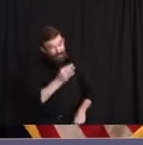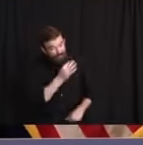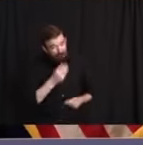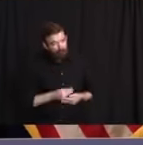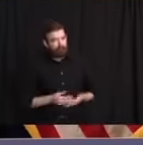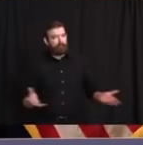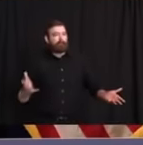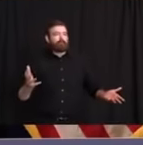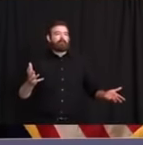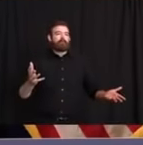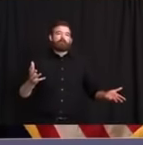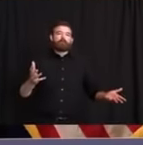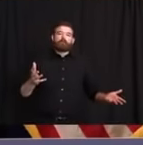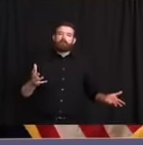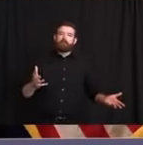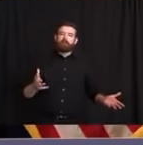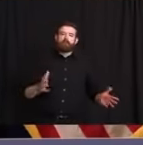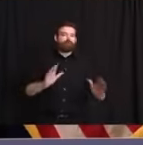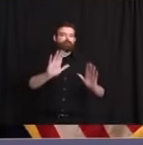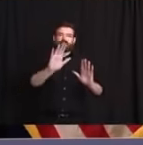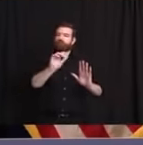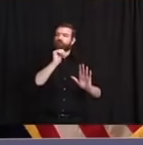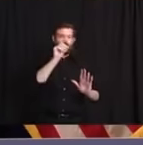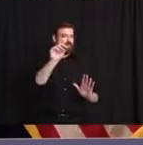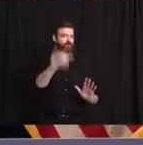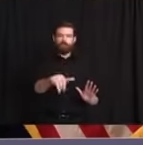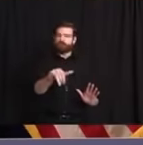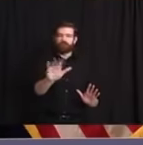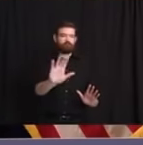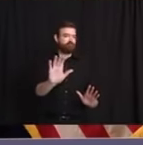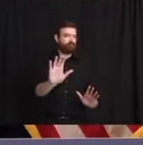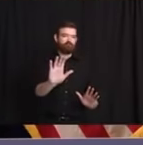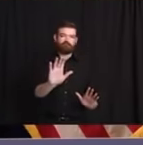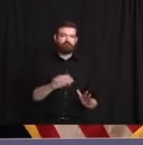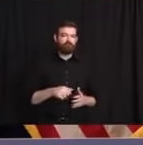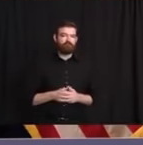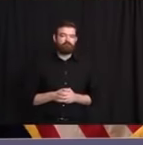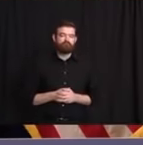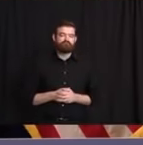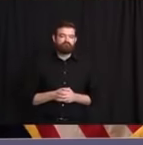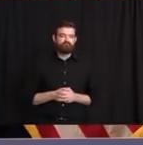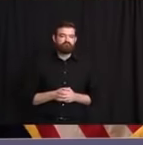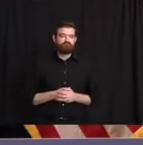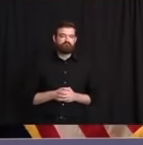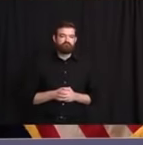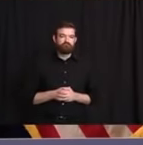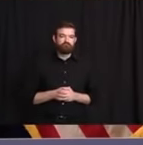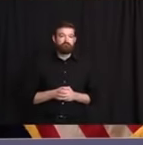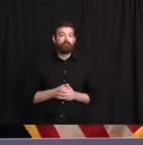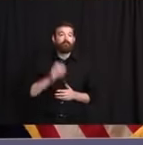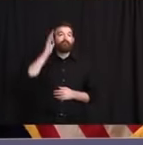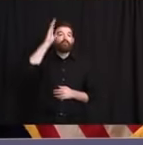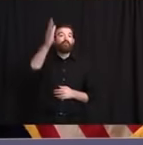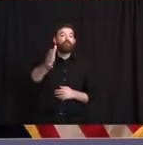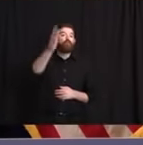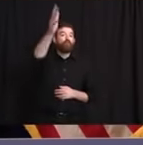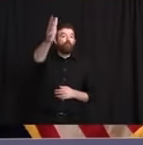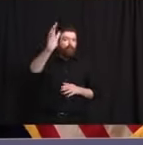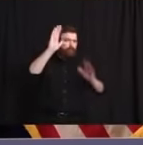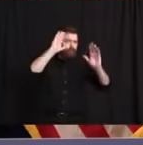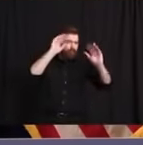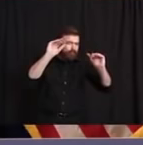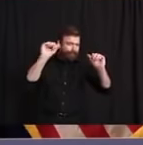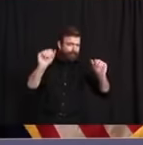ask respectfully to not do that. Does that mean we're not going to get there at some point? I hope sooner than later. I believe we